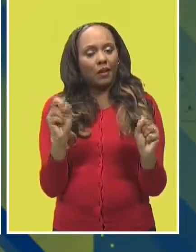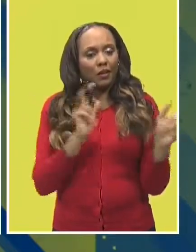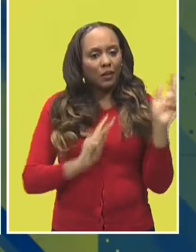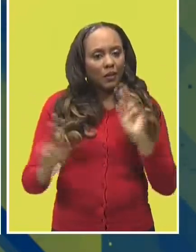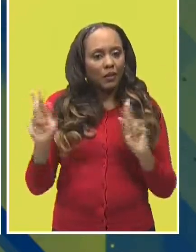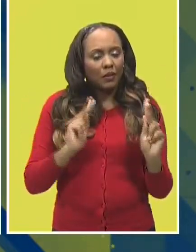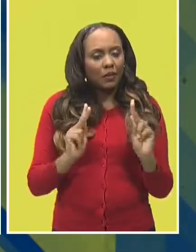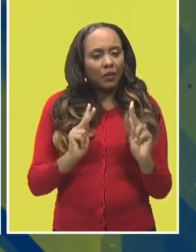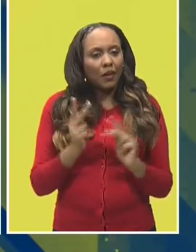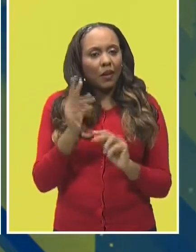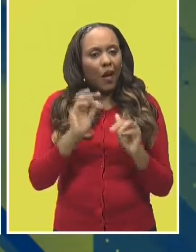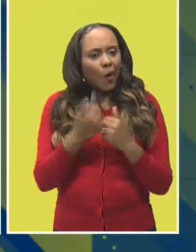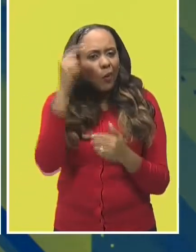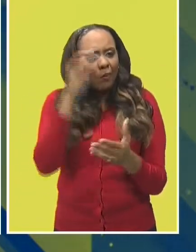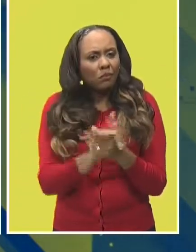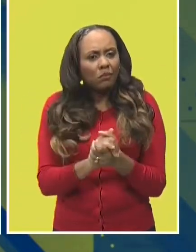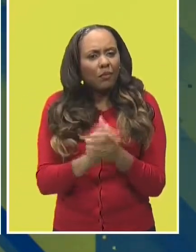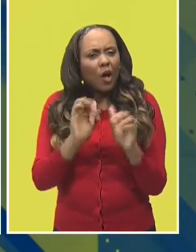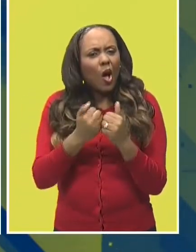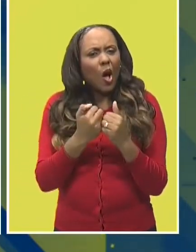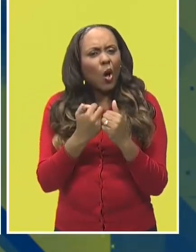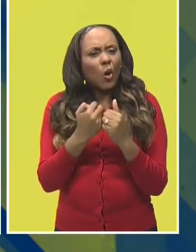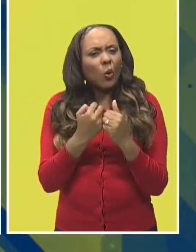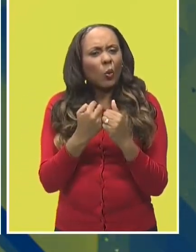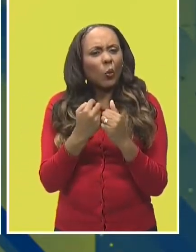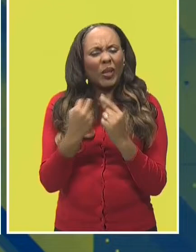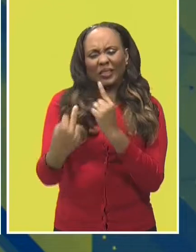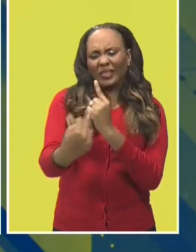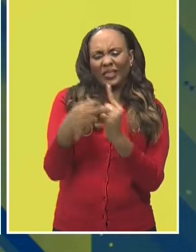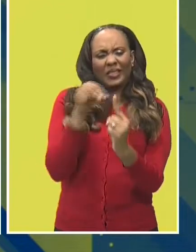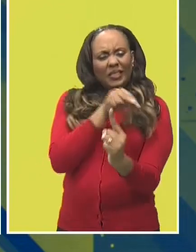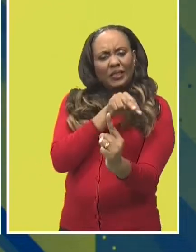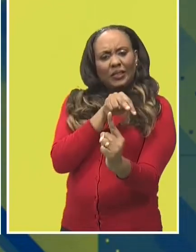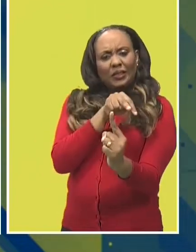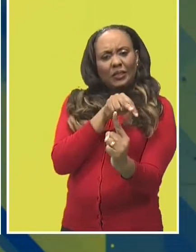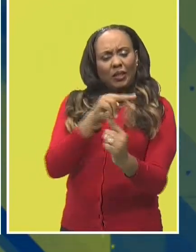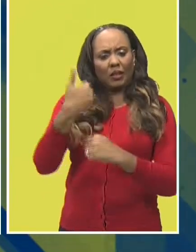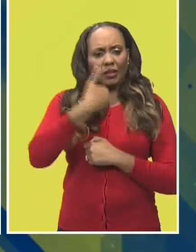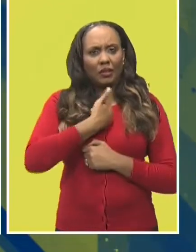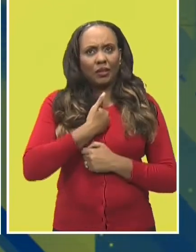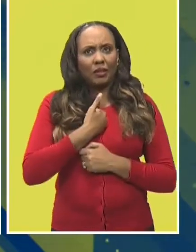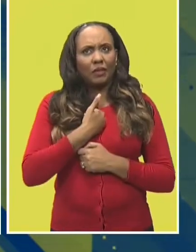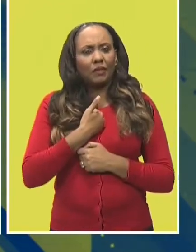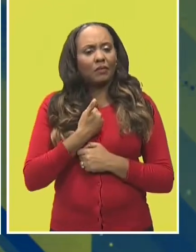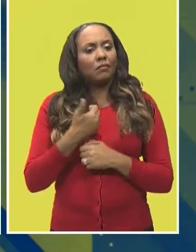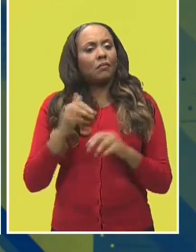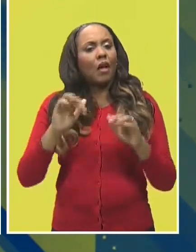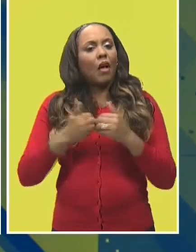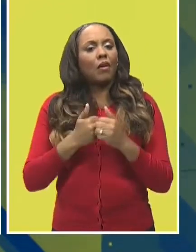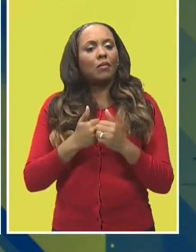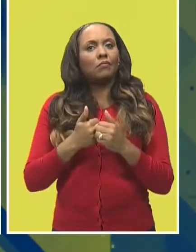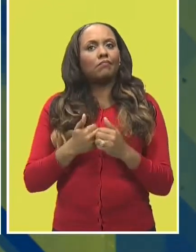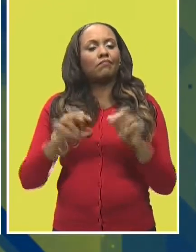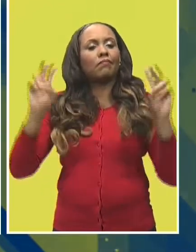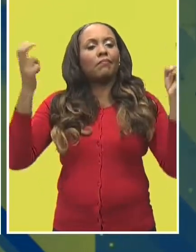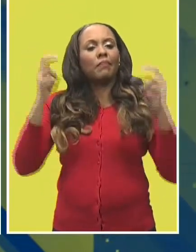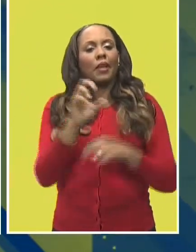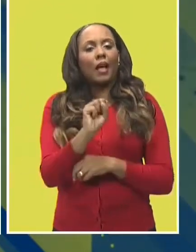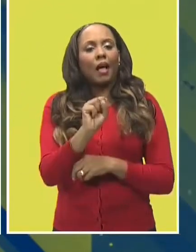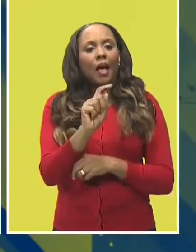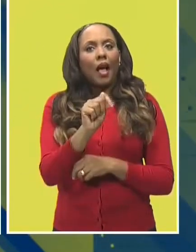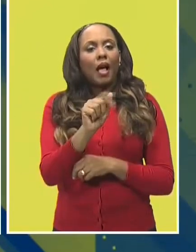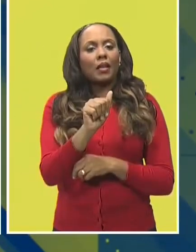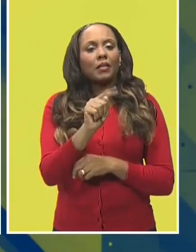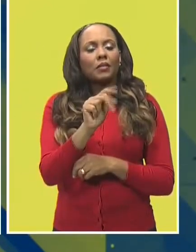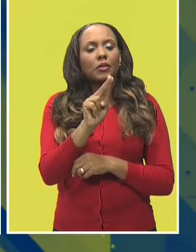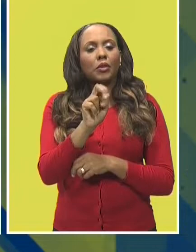that belief, that vision, the way we see ourselves can be summed up in one place, and that is the Emancipation Statue,